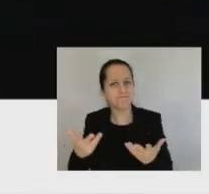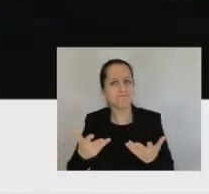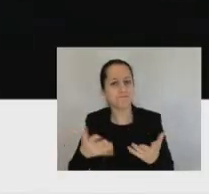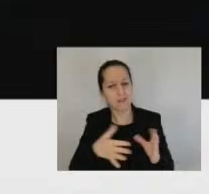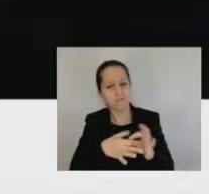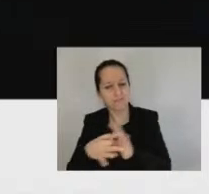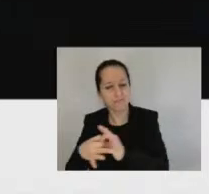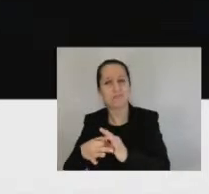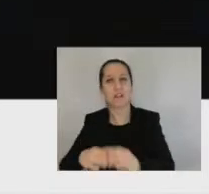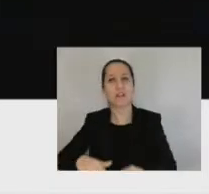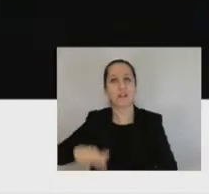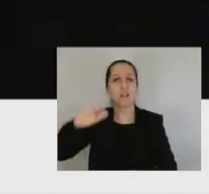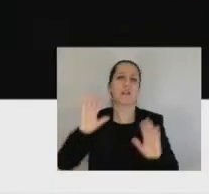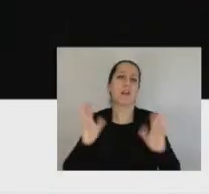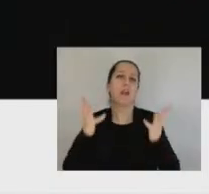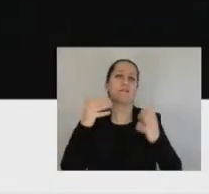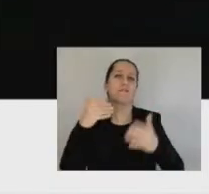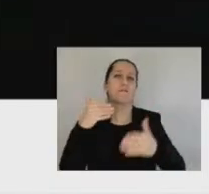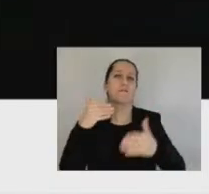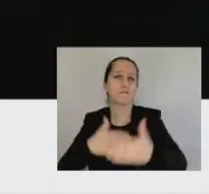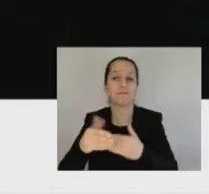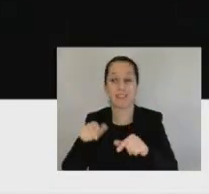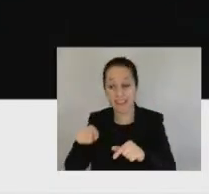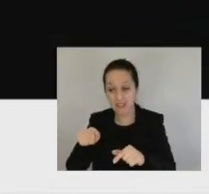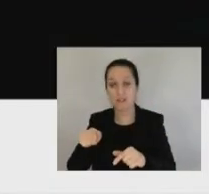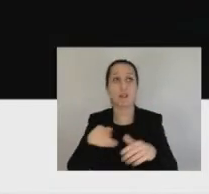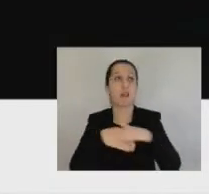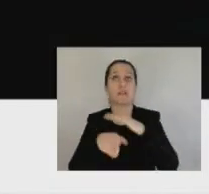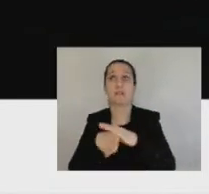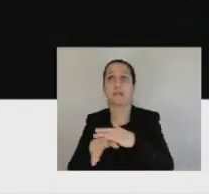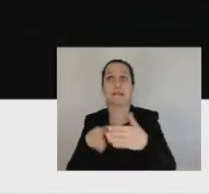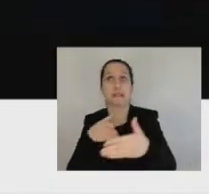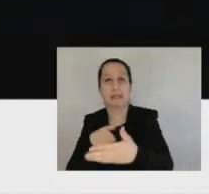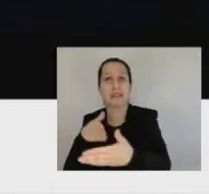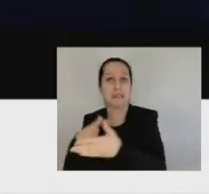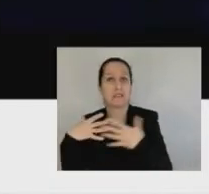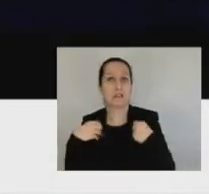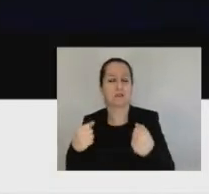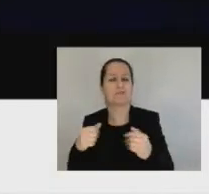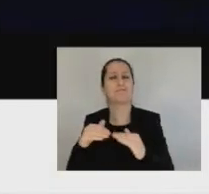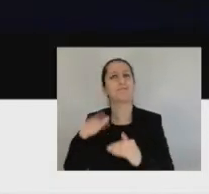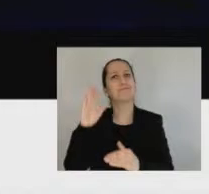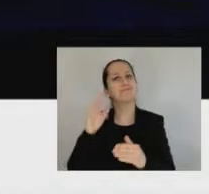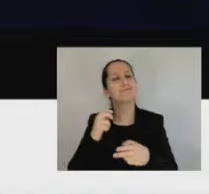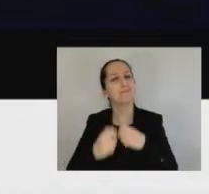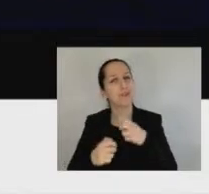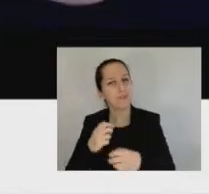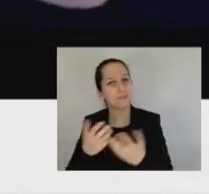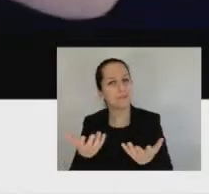handicap during their life history and in terms of access to health.